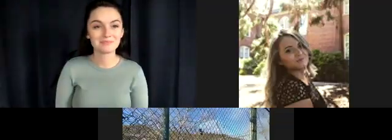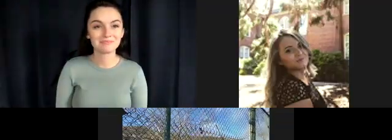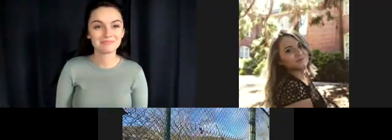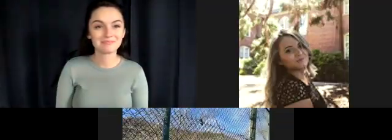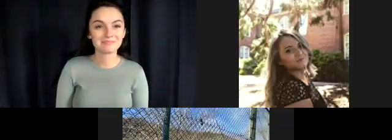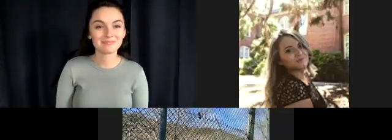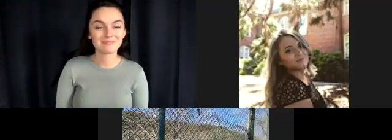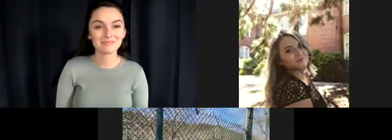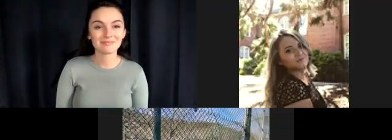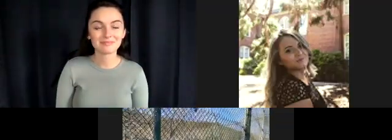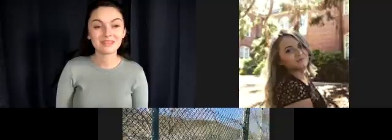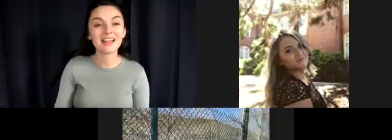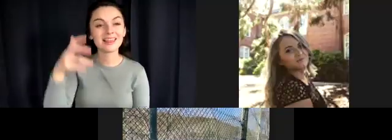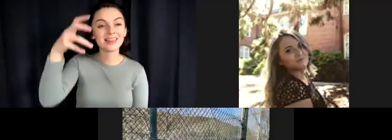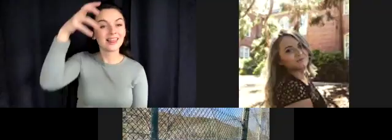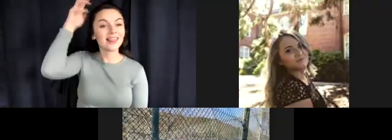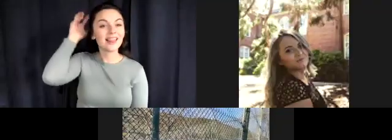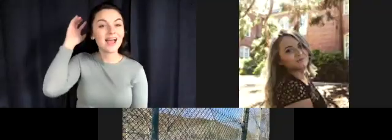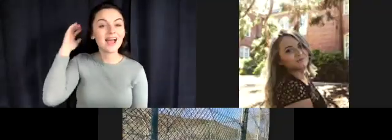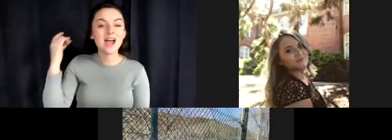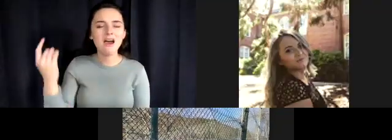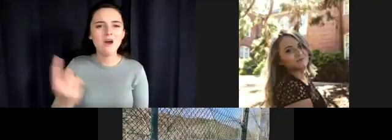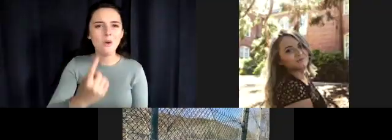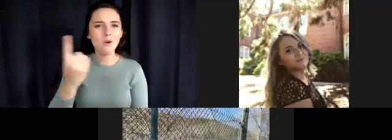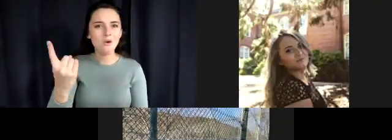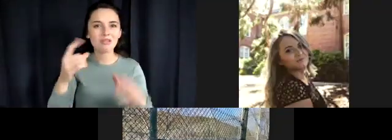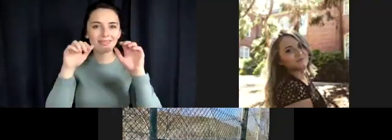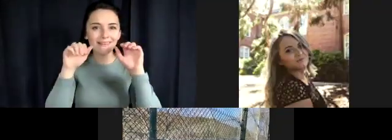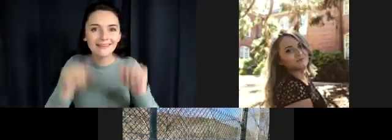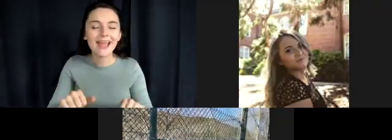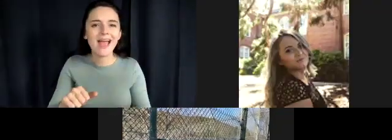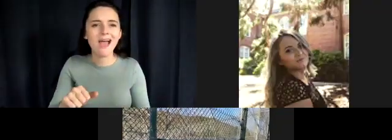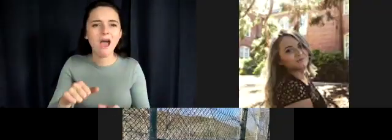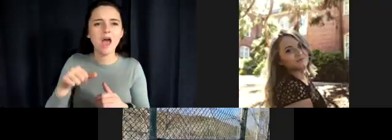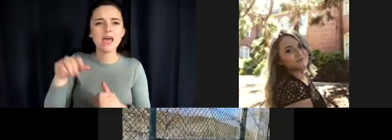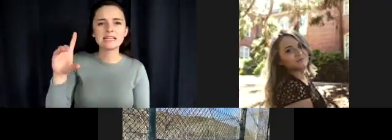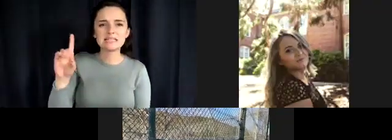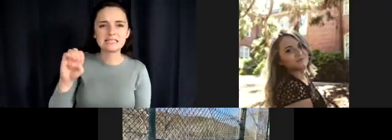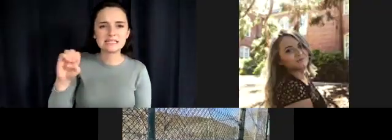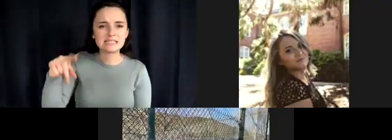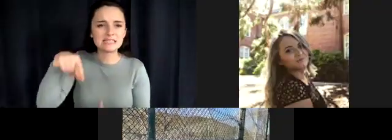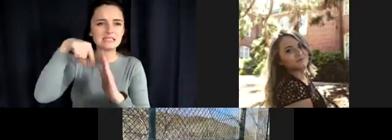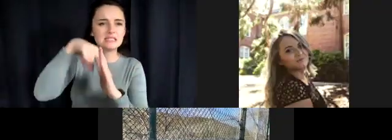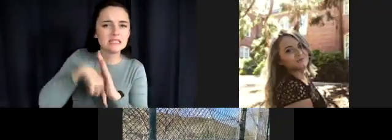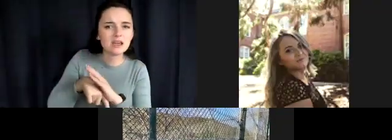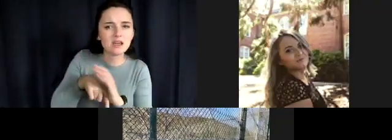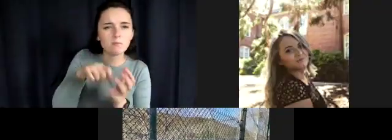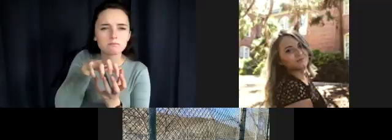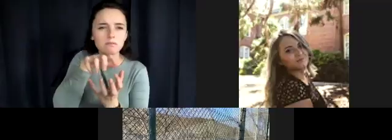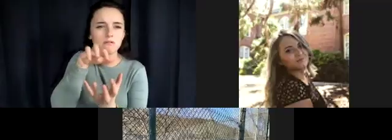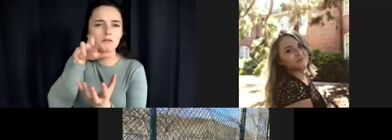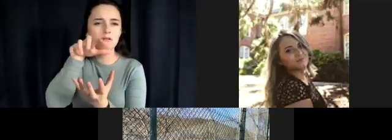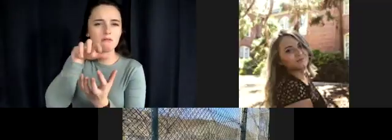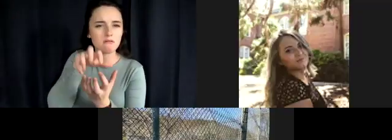the capability of making deep, grumbly noises. Unlike our smaller cats, they can't make